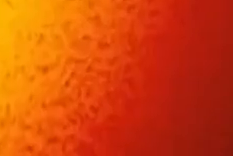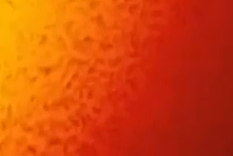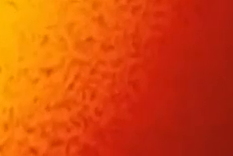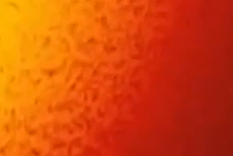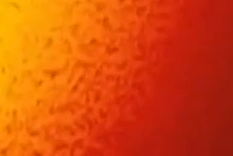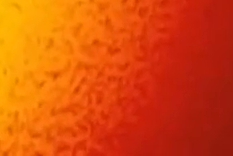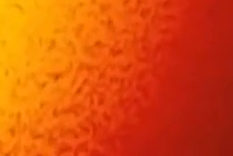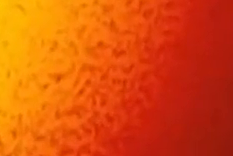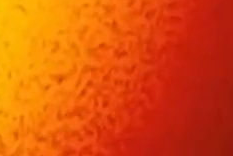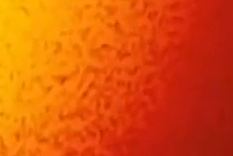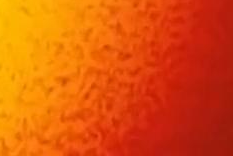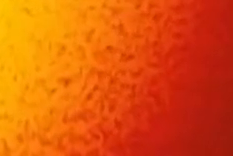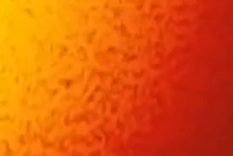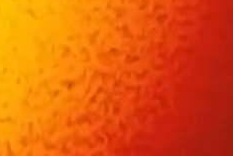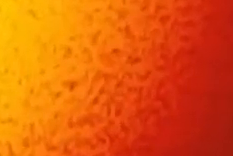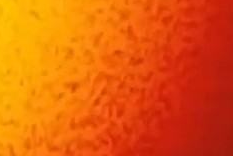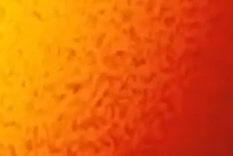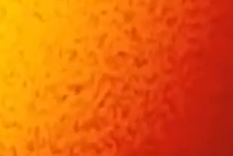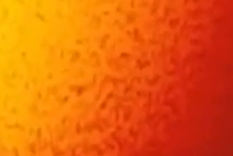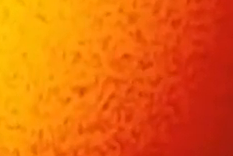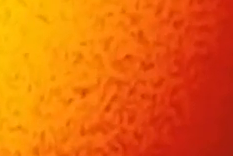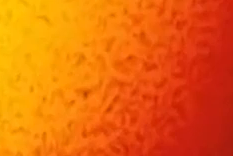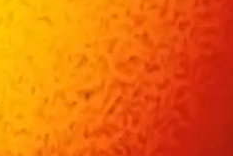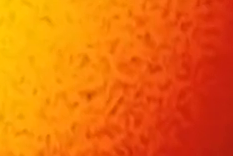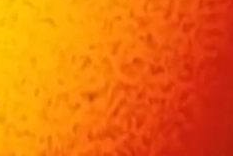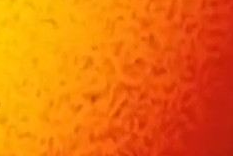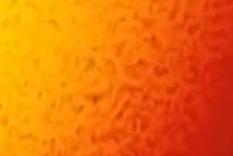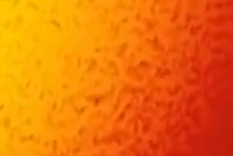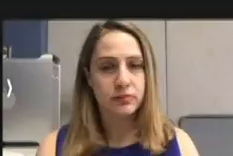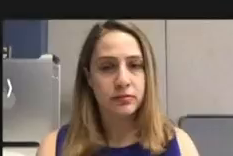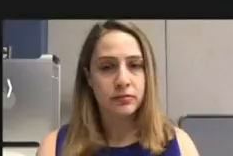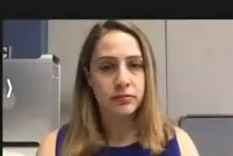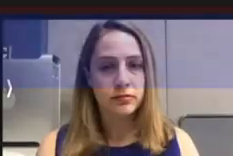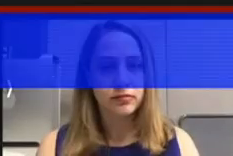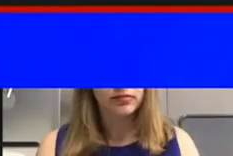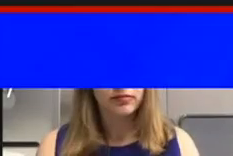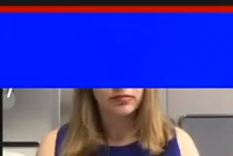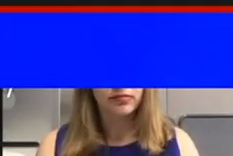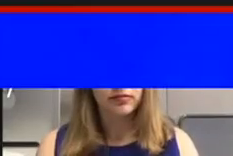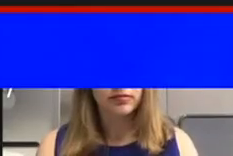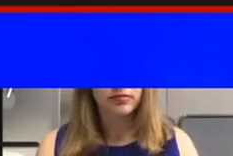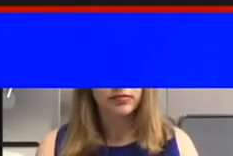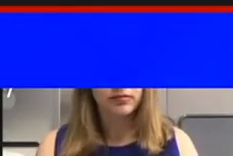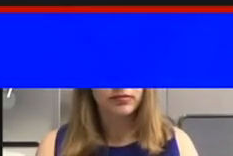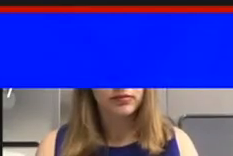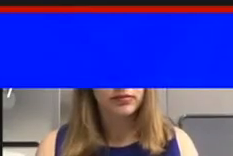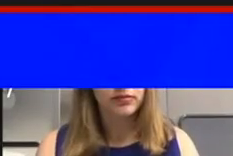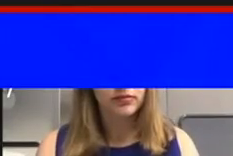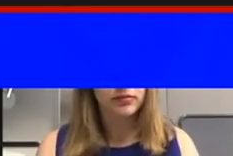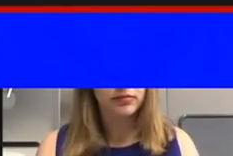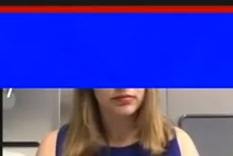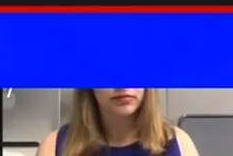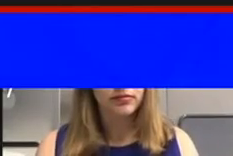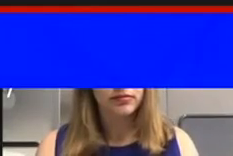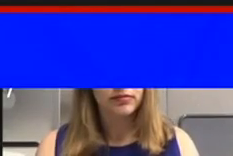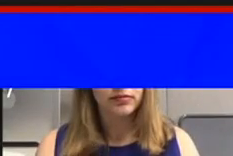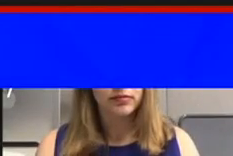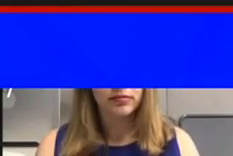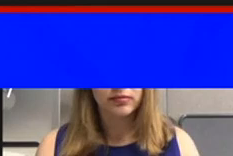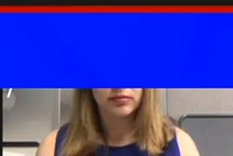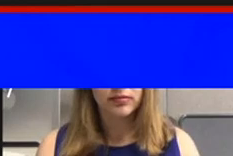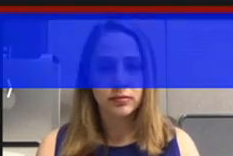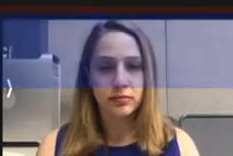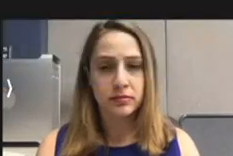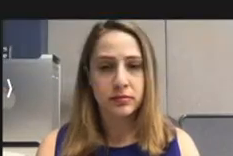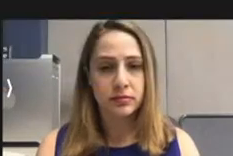business shutdown may be a cure worse than coronavirus itself. Just shutting down the state completely, especially in areas where there are no